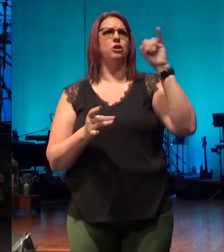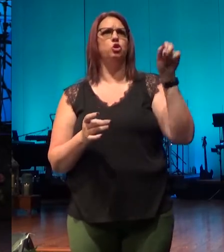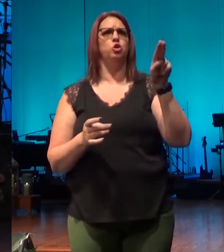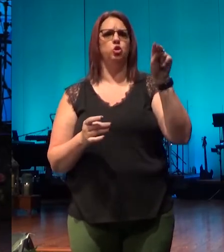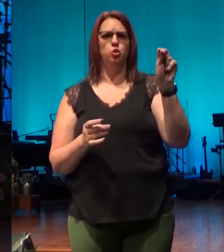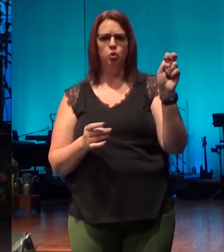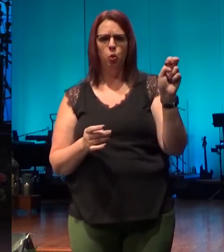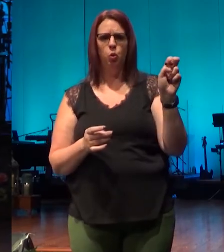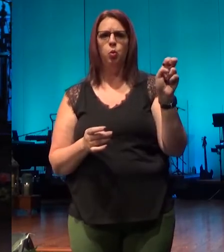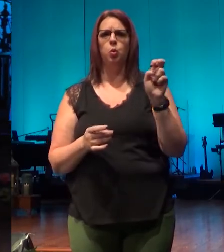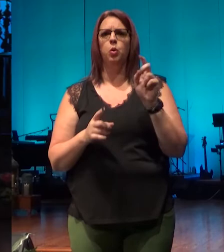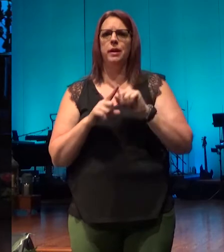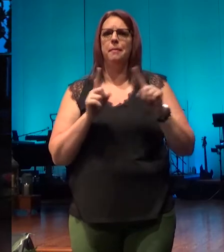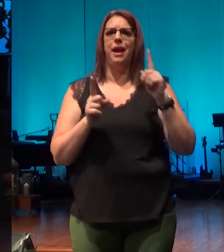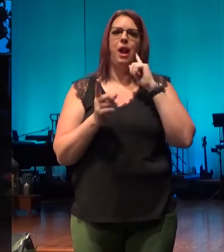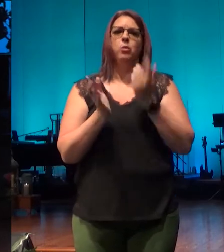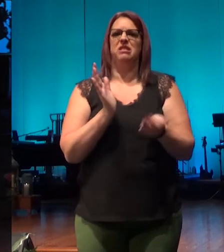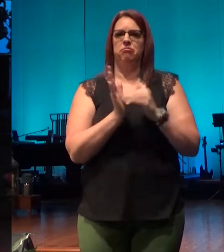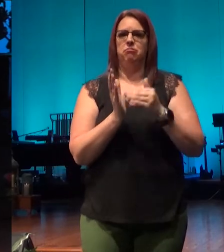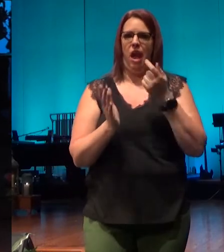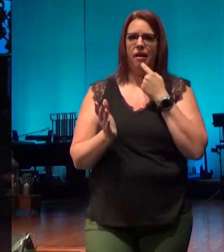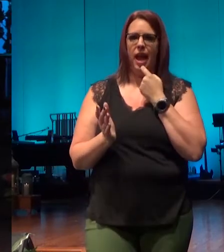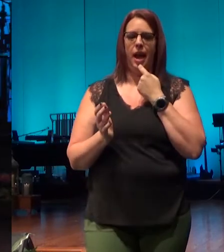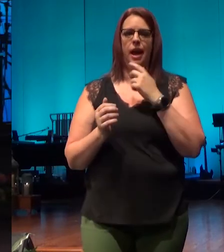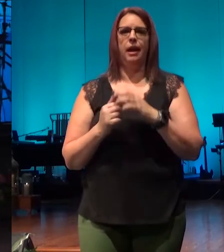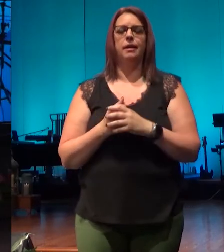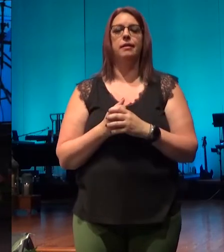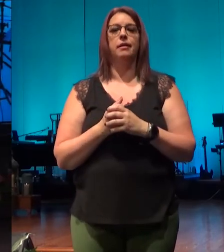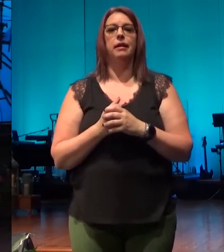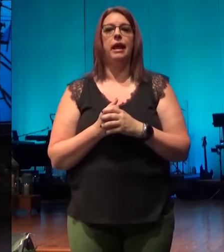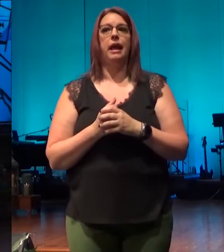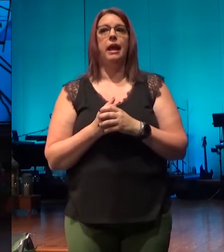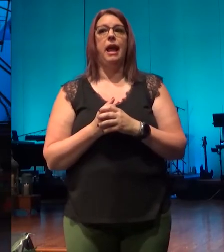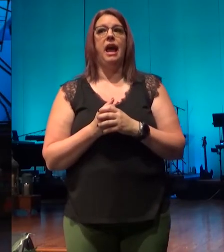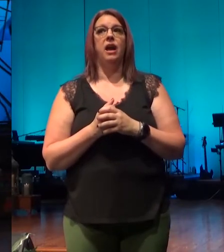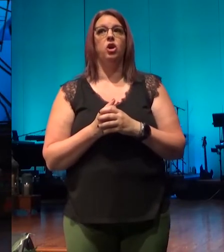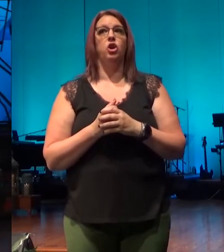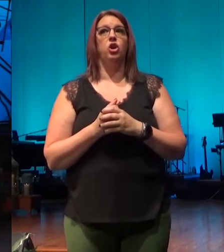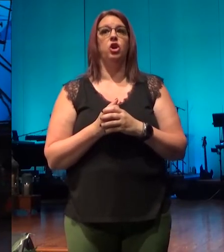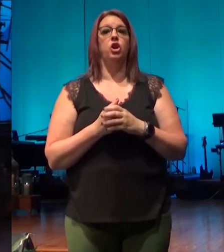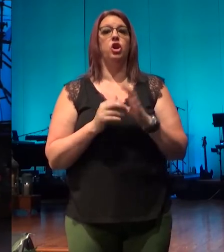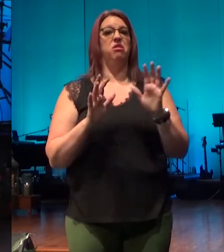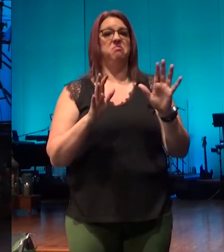bears repeating for all human beings. It's